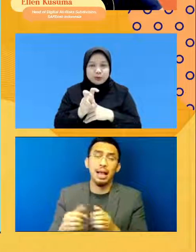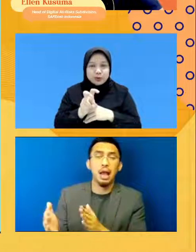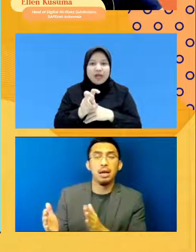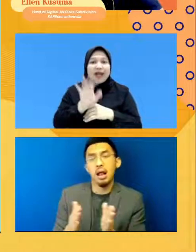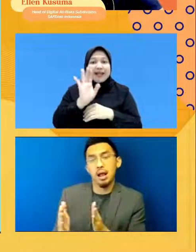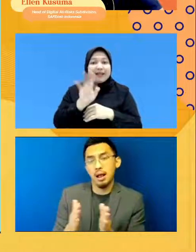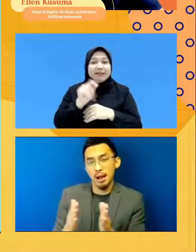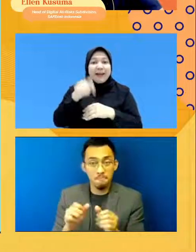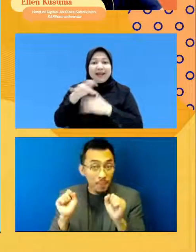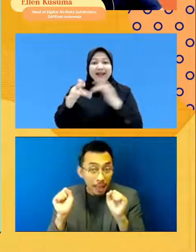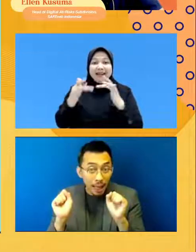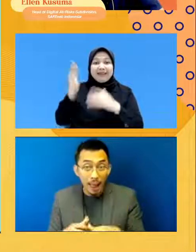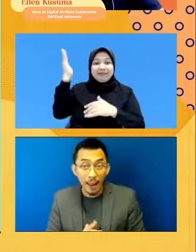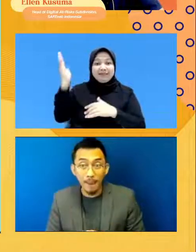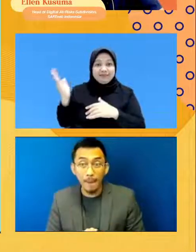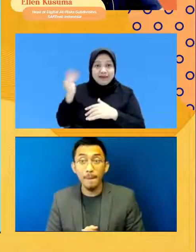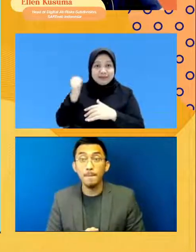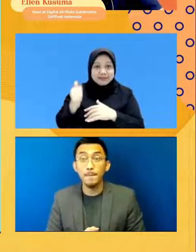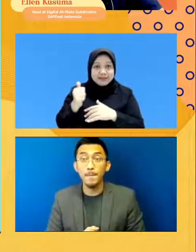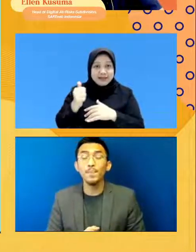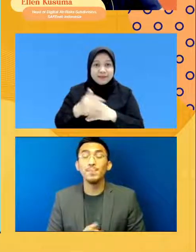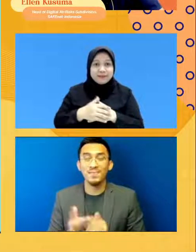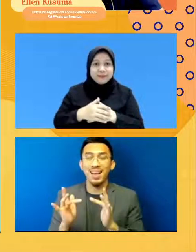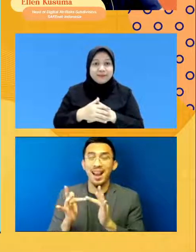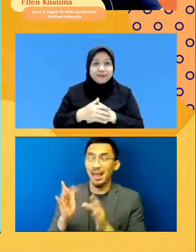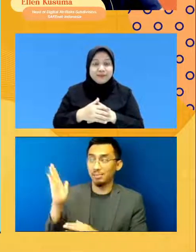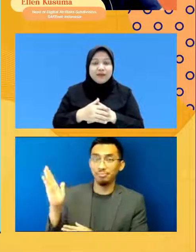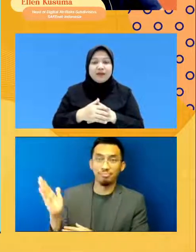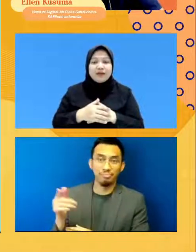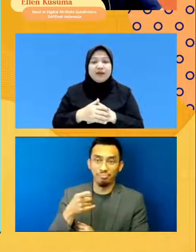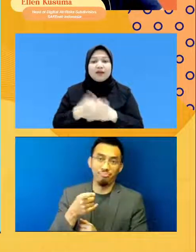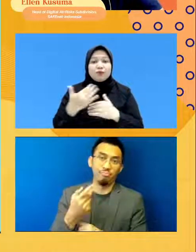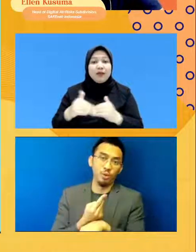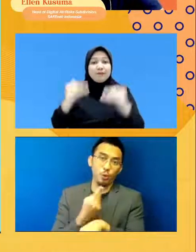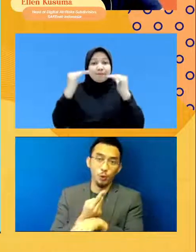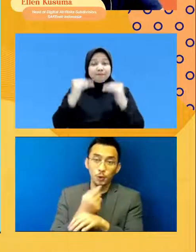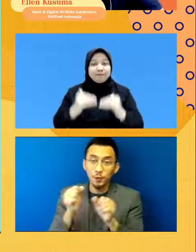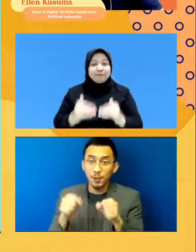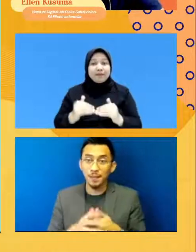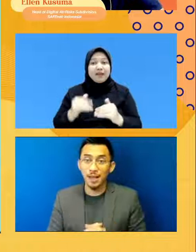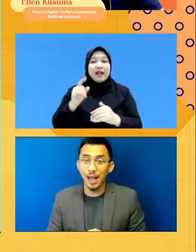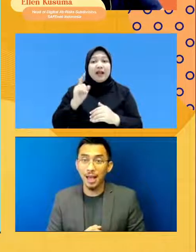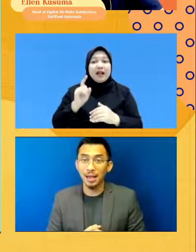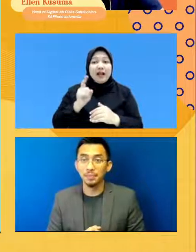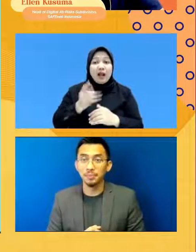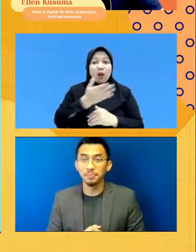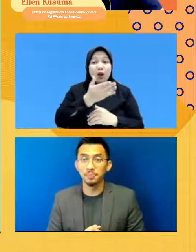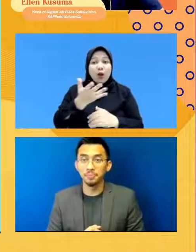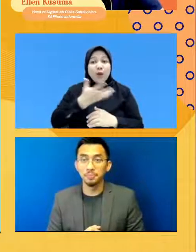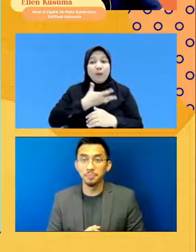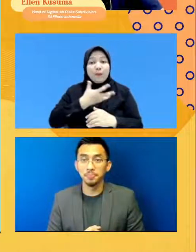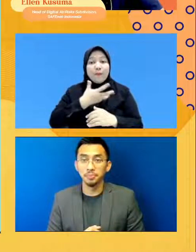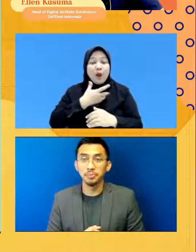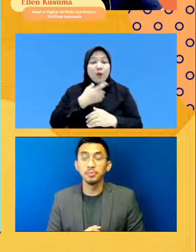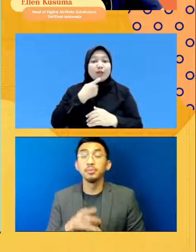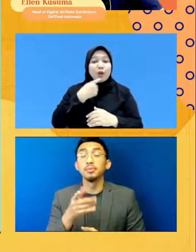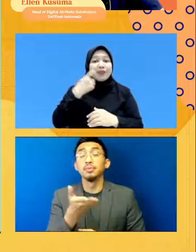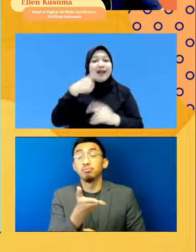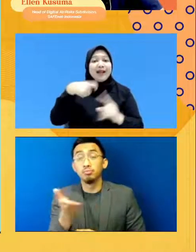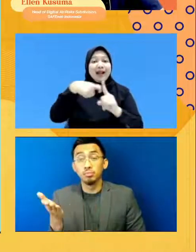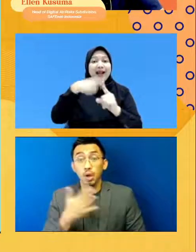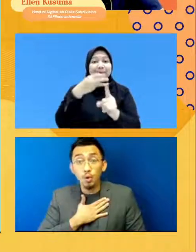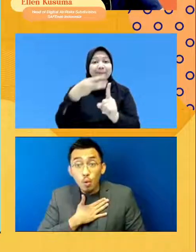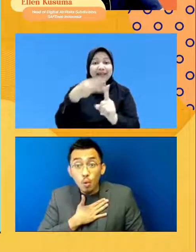links to do it. And then if you want to know more about online gender-based violence, you could also come to